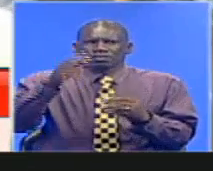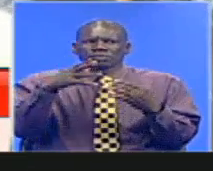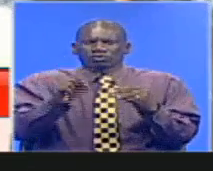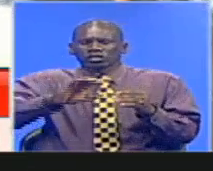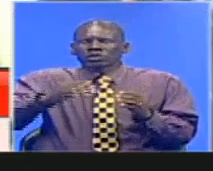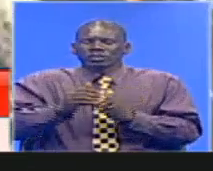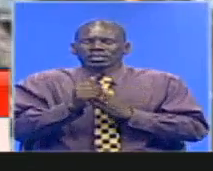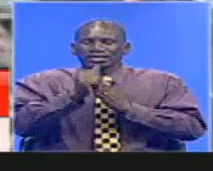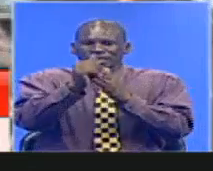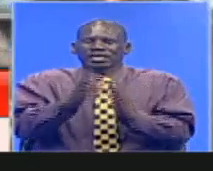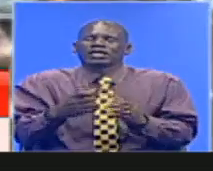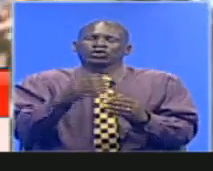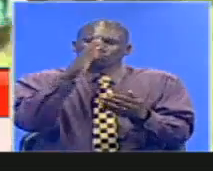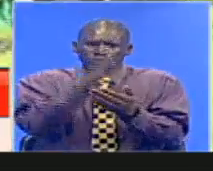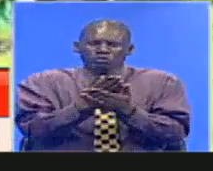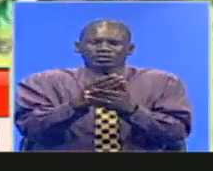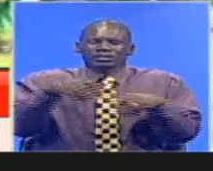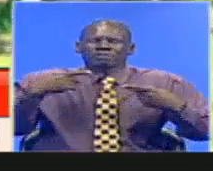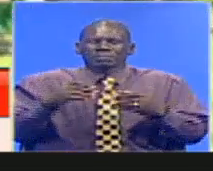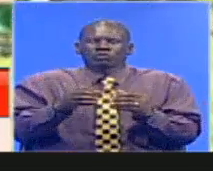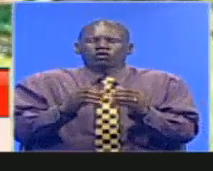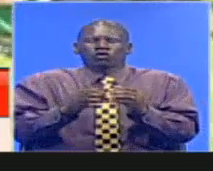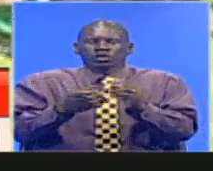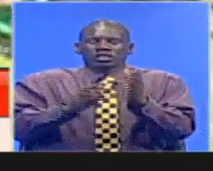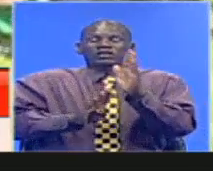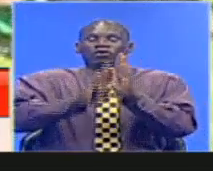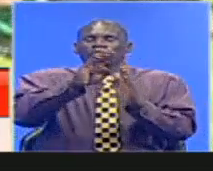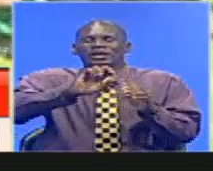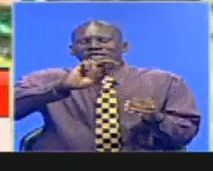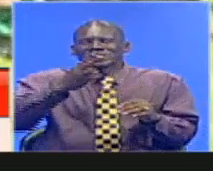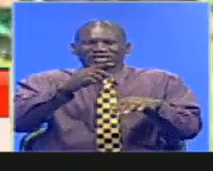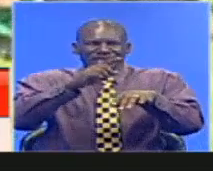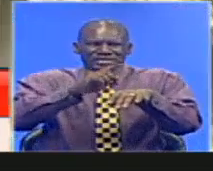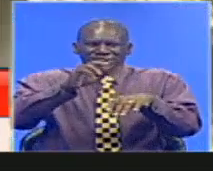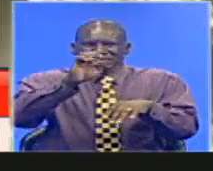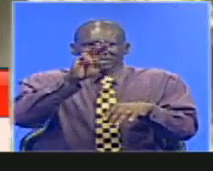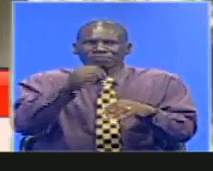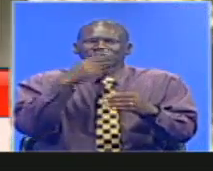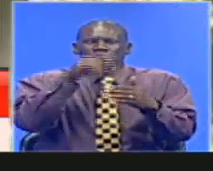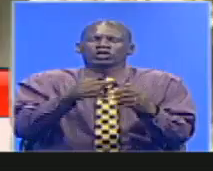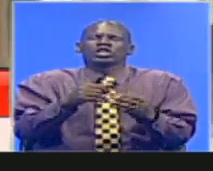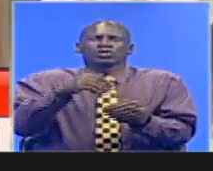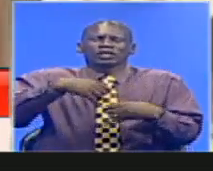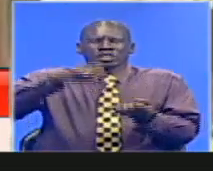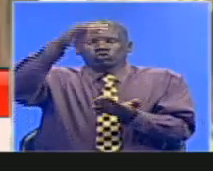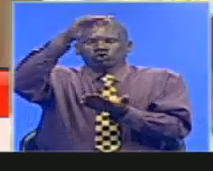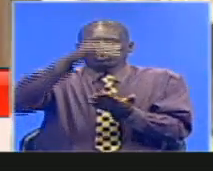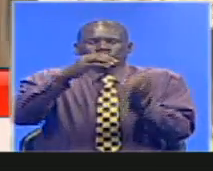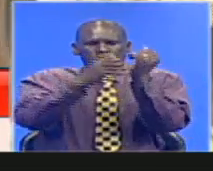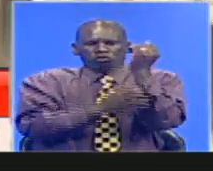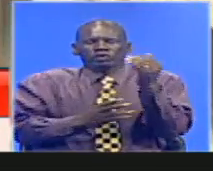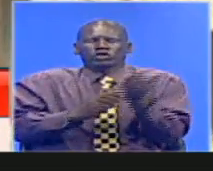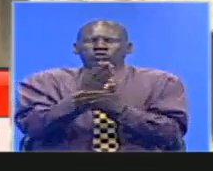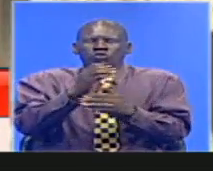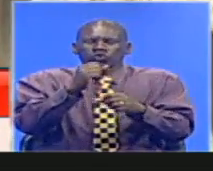had promised residents transformational development during his second term, saying he would seek reduction of poverty through job